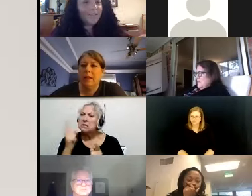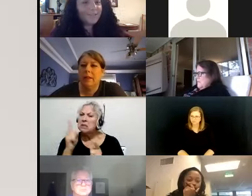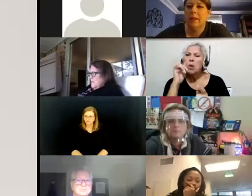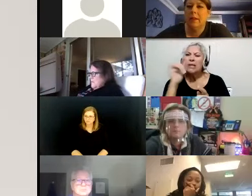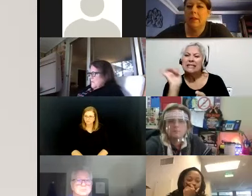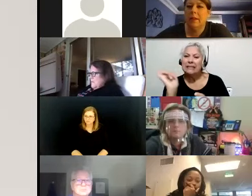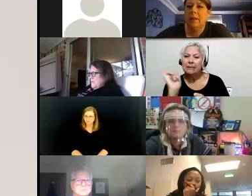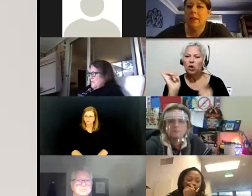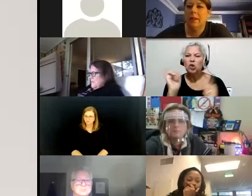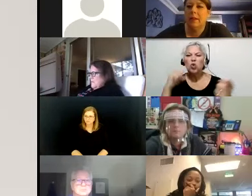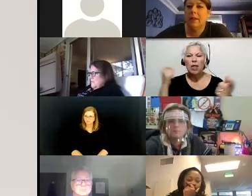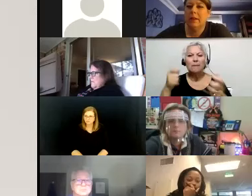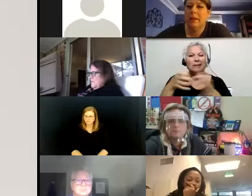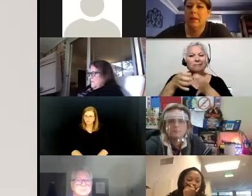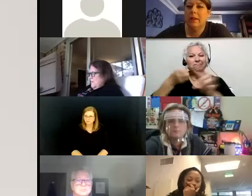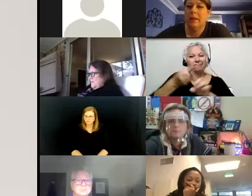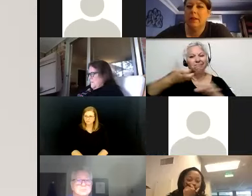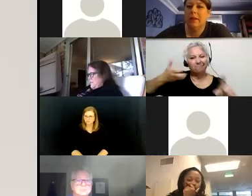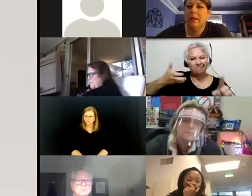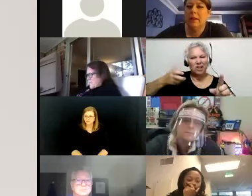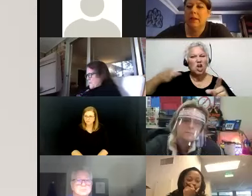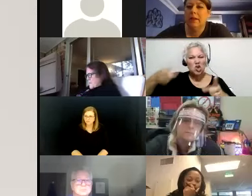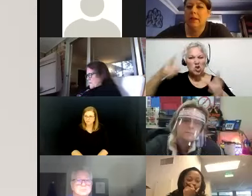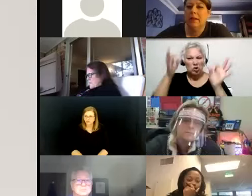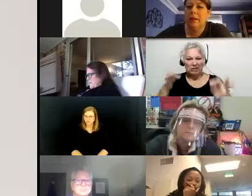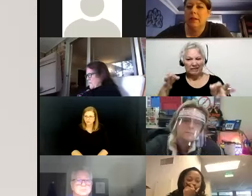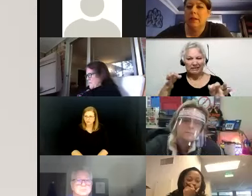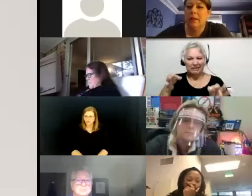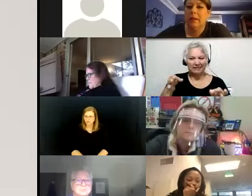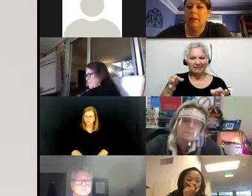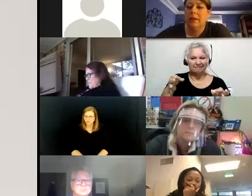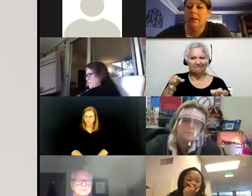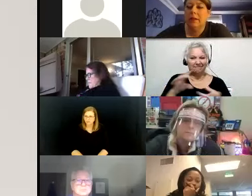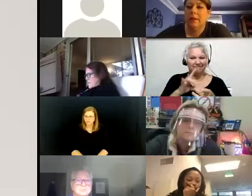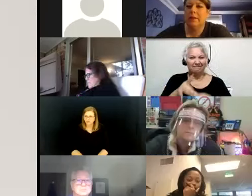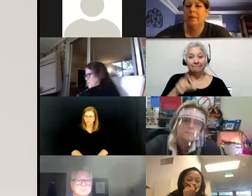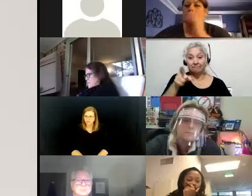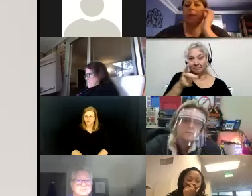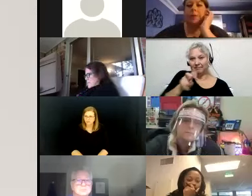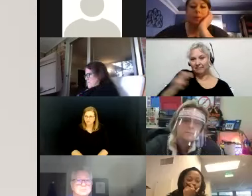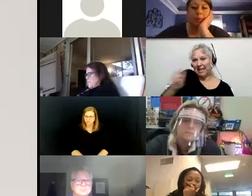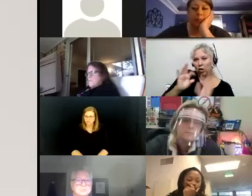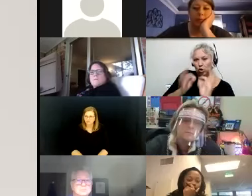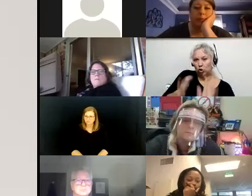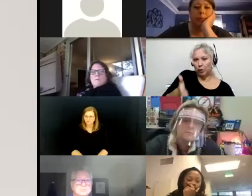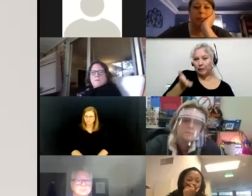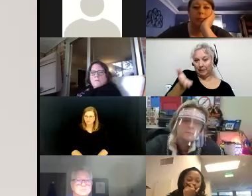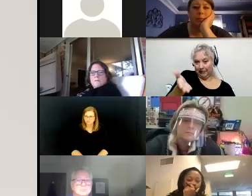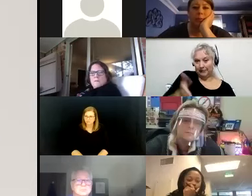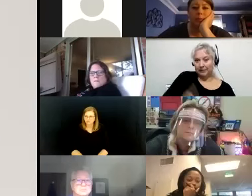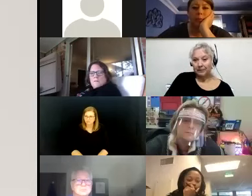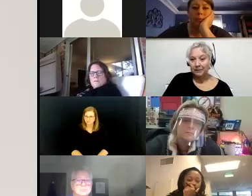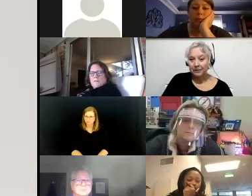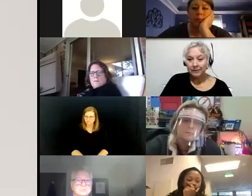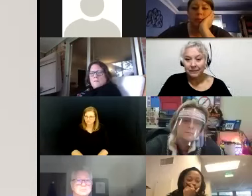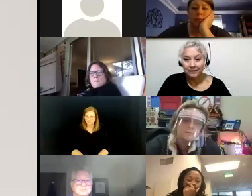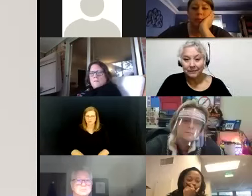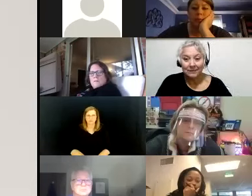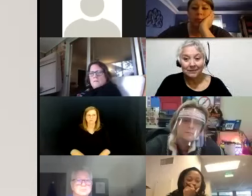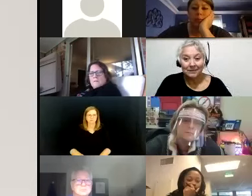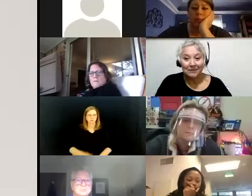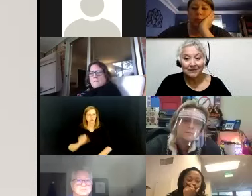get to some of the other things about her, and then you can kind of start making those connections to maybe a student that you serve. So she attends inclusion classes for science and